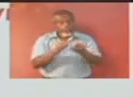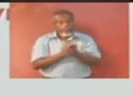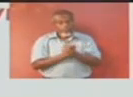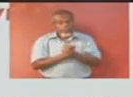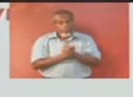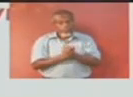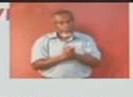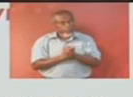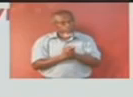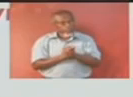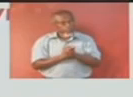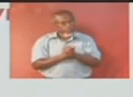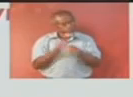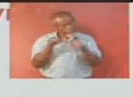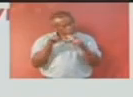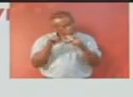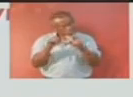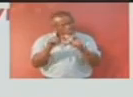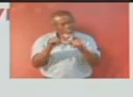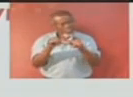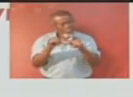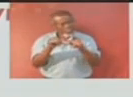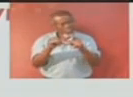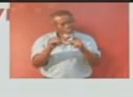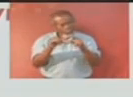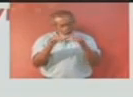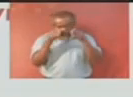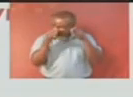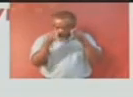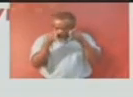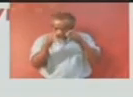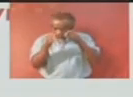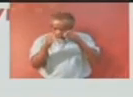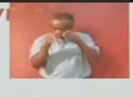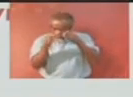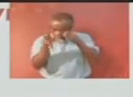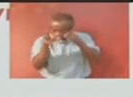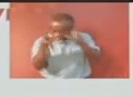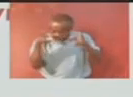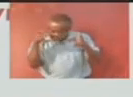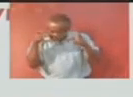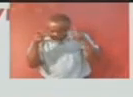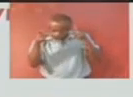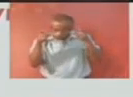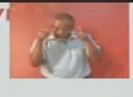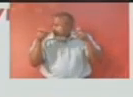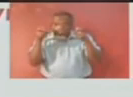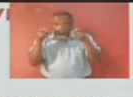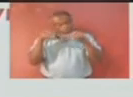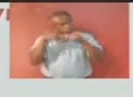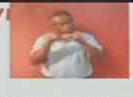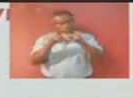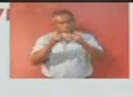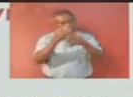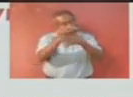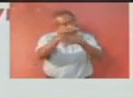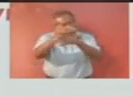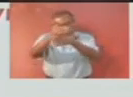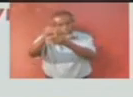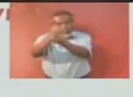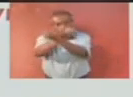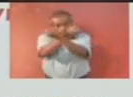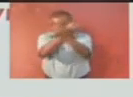keep updated using our website and all the information that we continue to share with you. Once